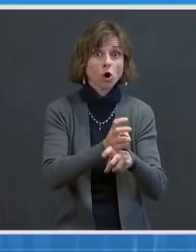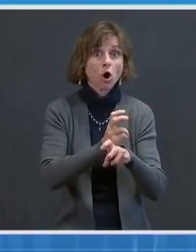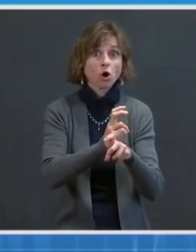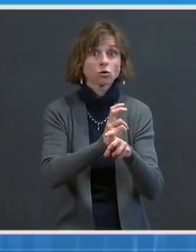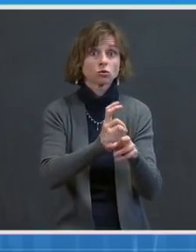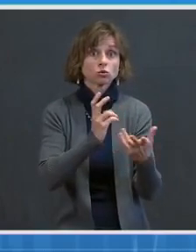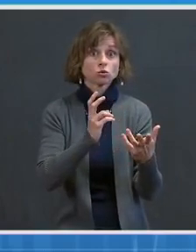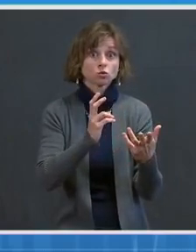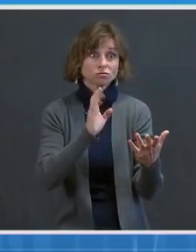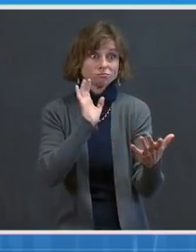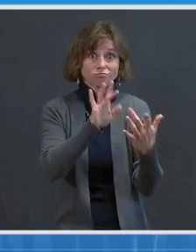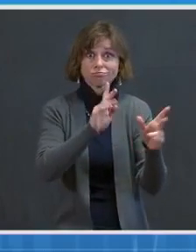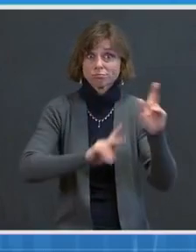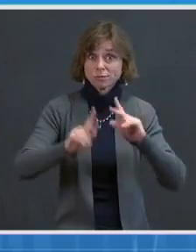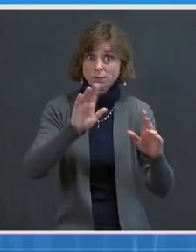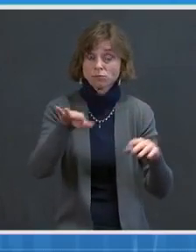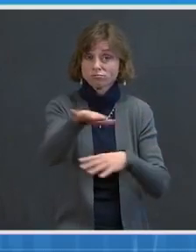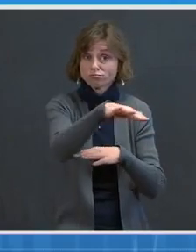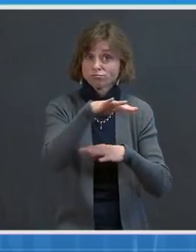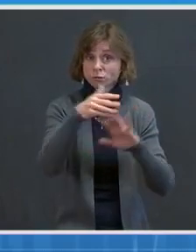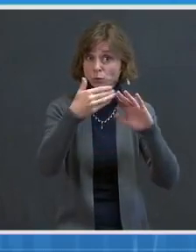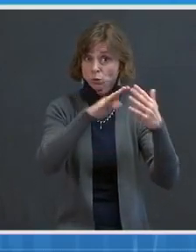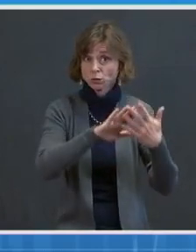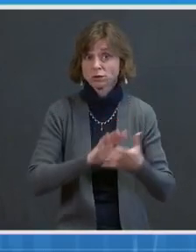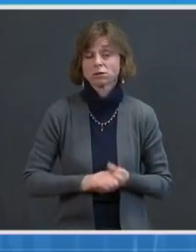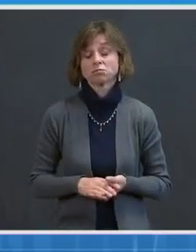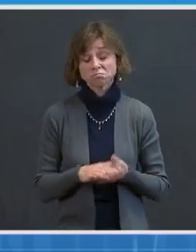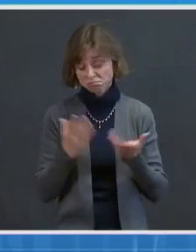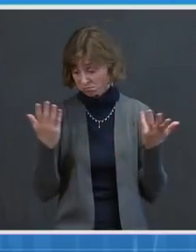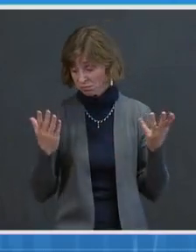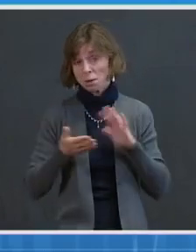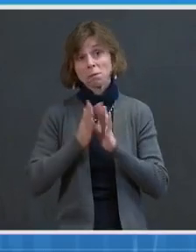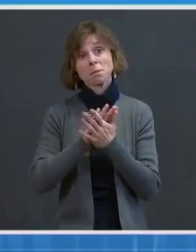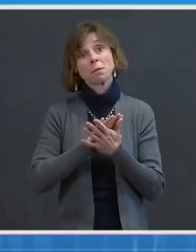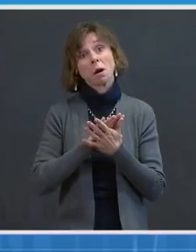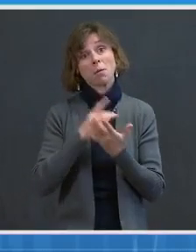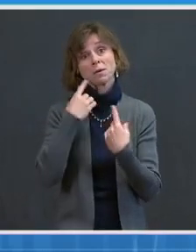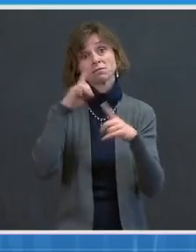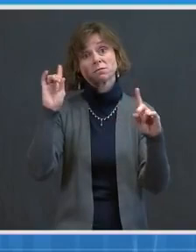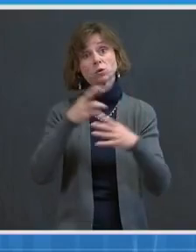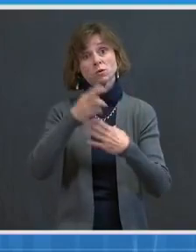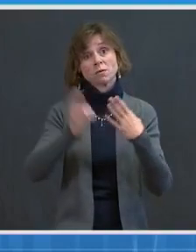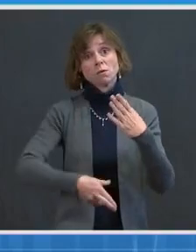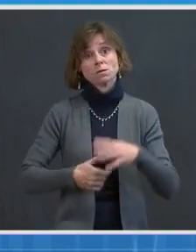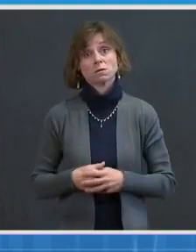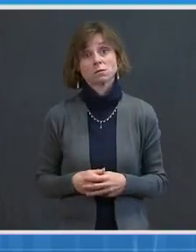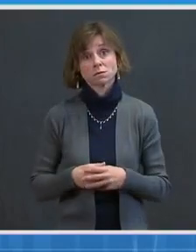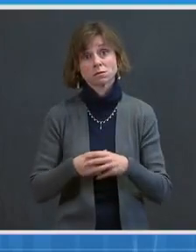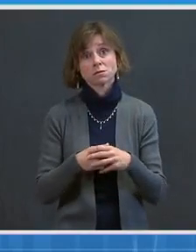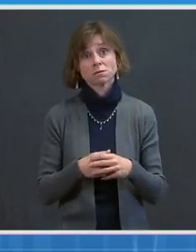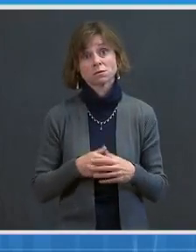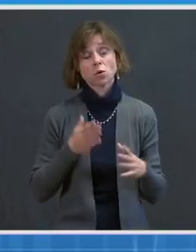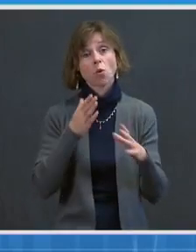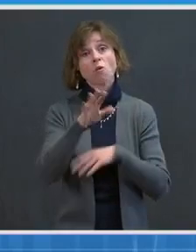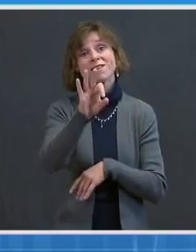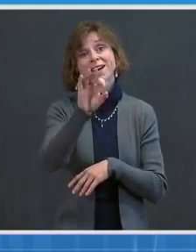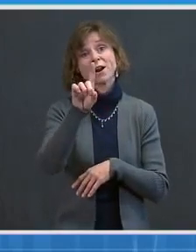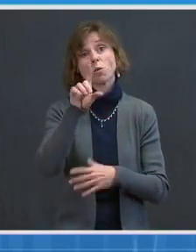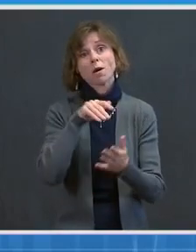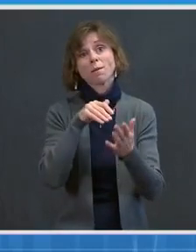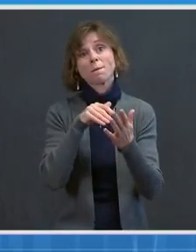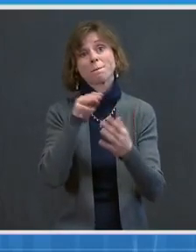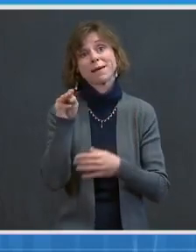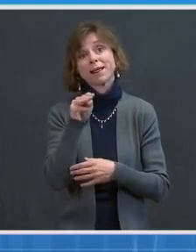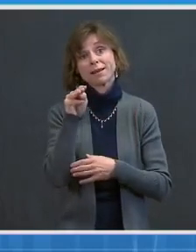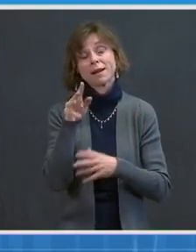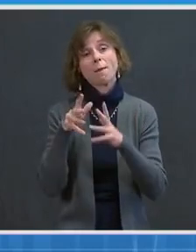American people, most importantly. More than 91 million Americans have received a shot. At